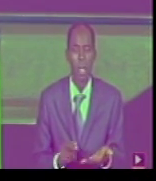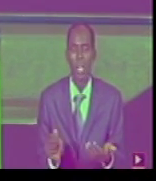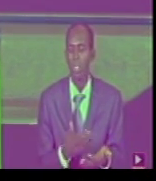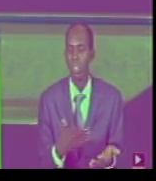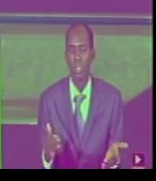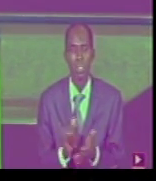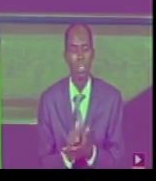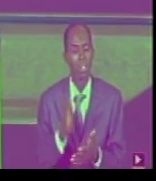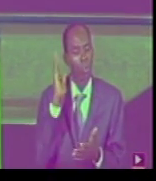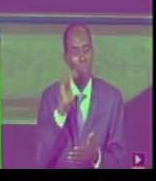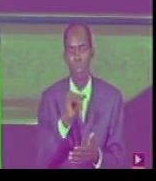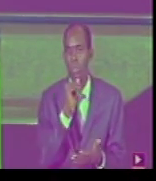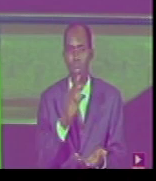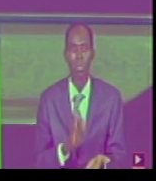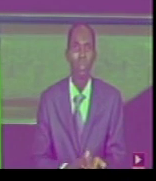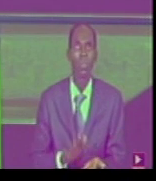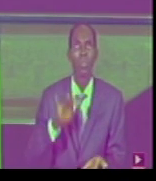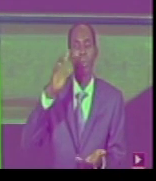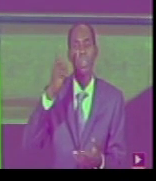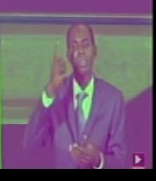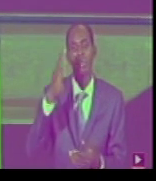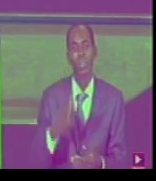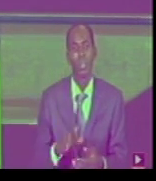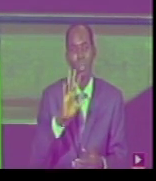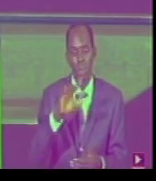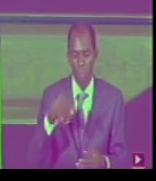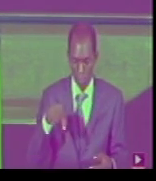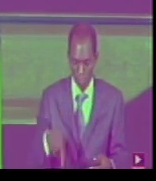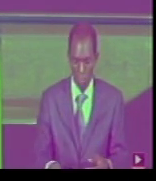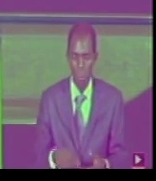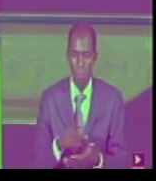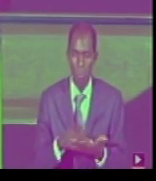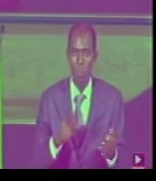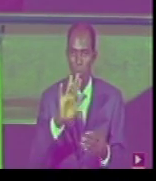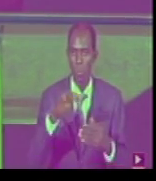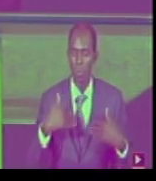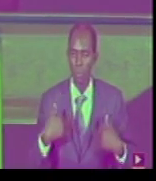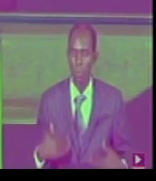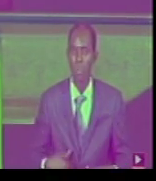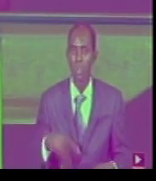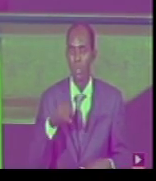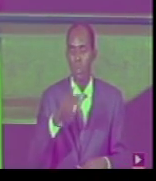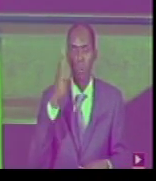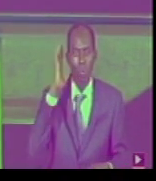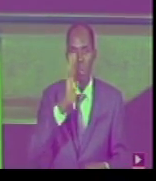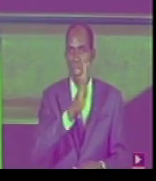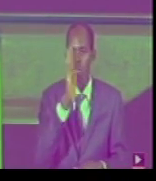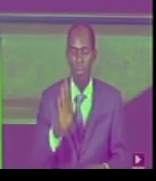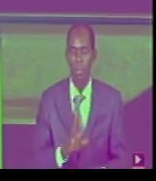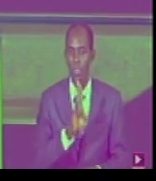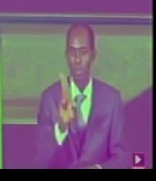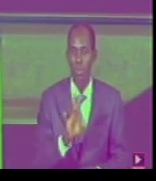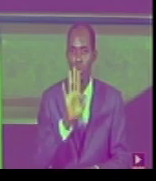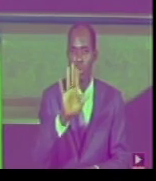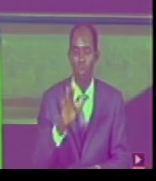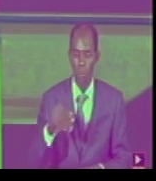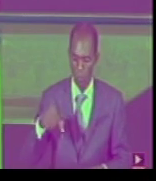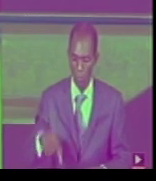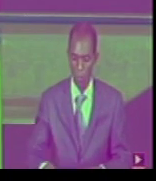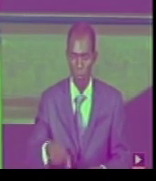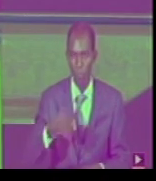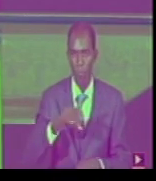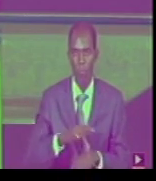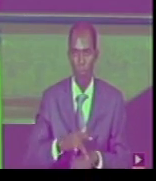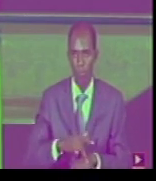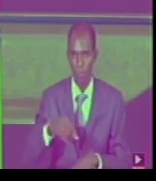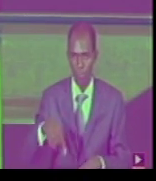God. Your feet, part of your body, you'll never use your feet and walk anywhere,